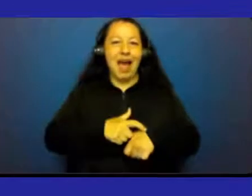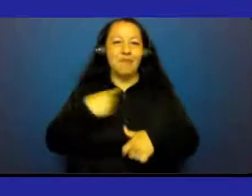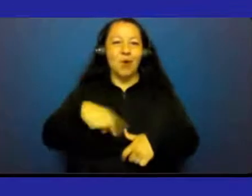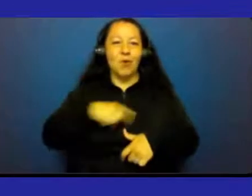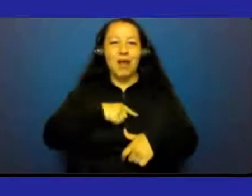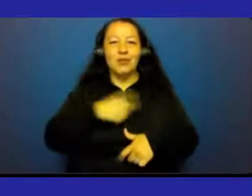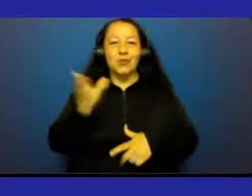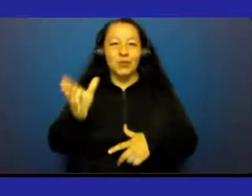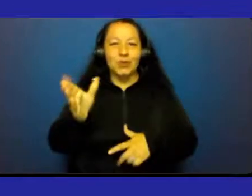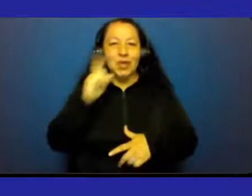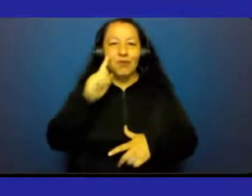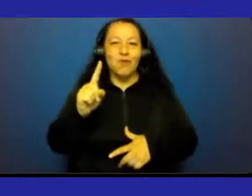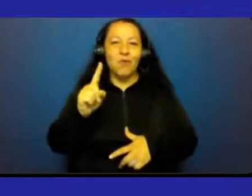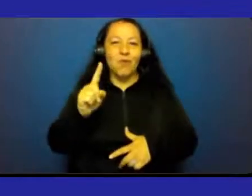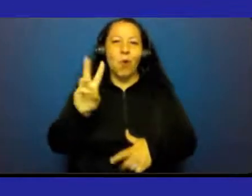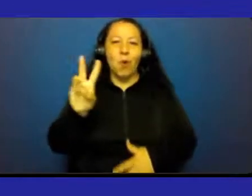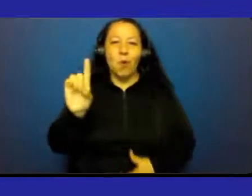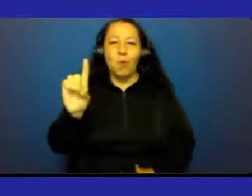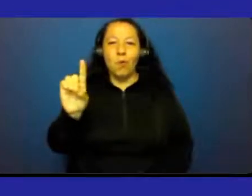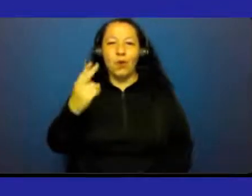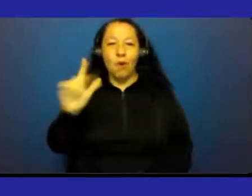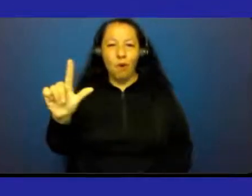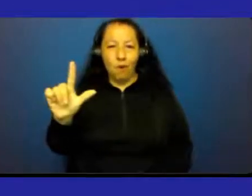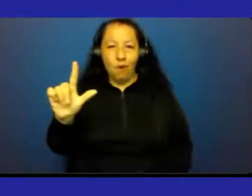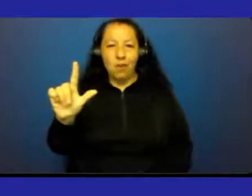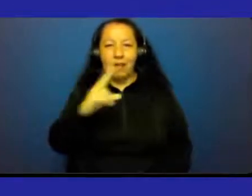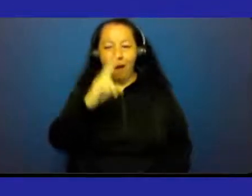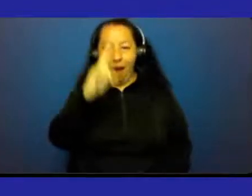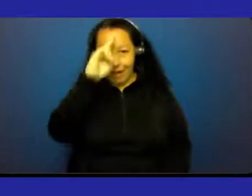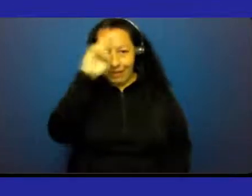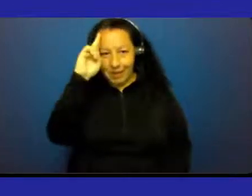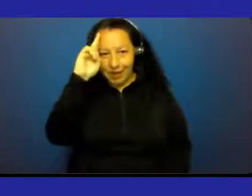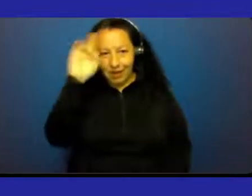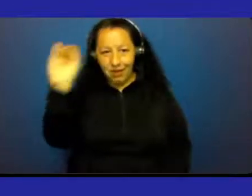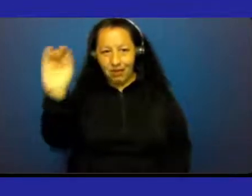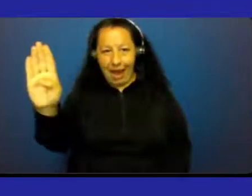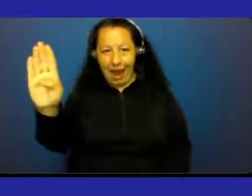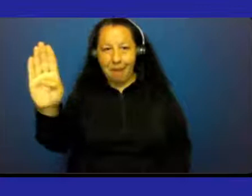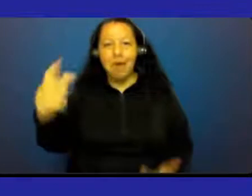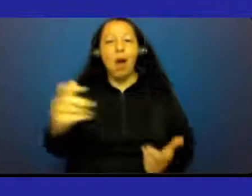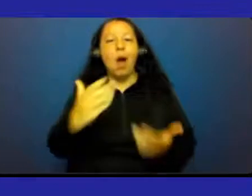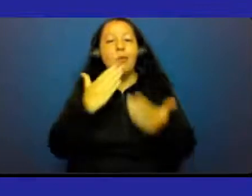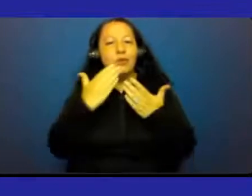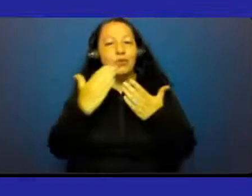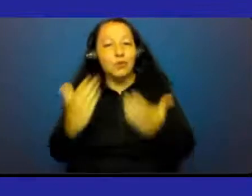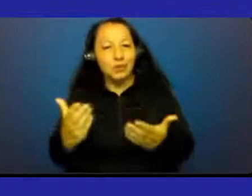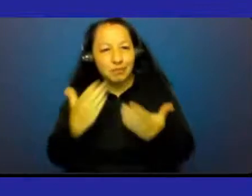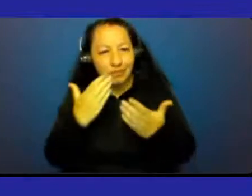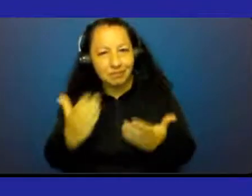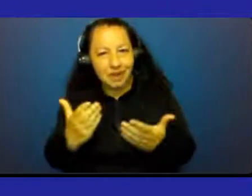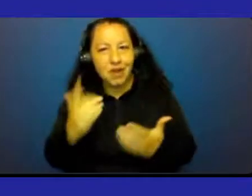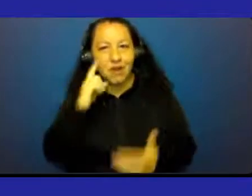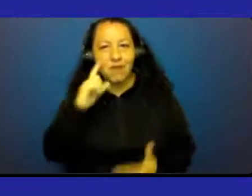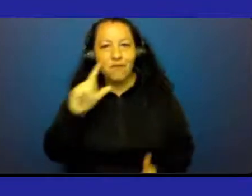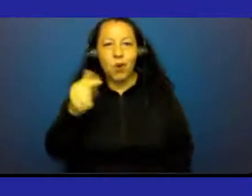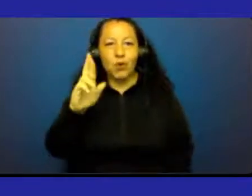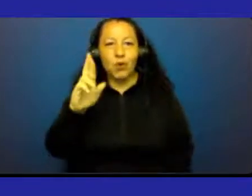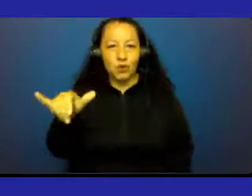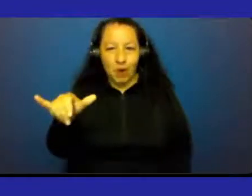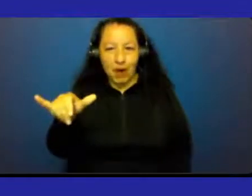CAB. I would like first to express my gratitude to Mr. Gregory Callist, our